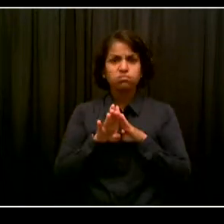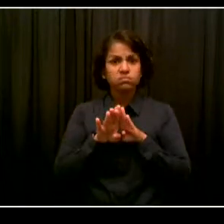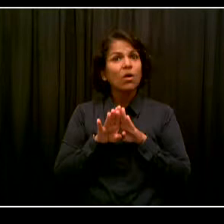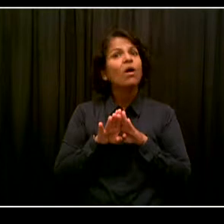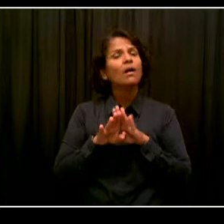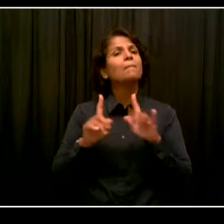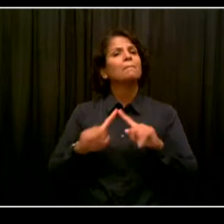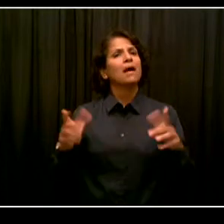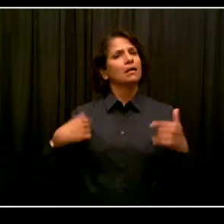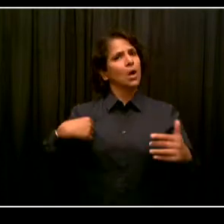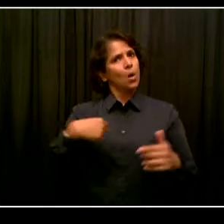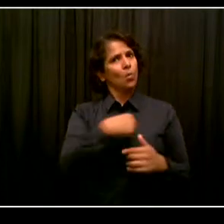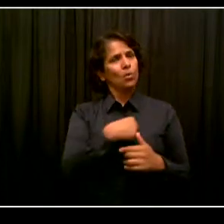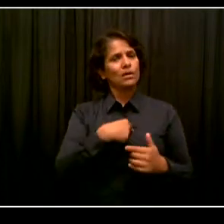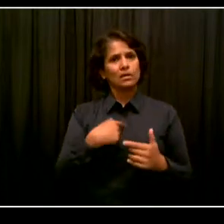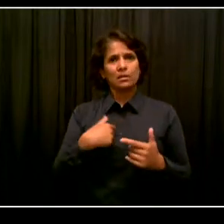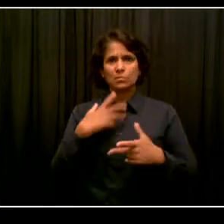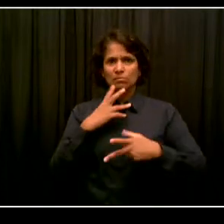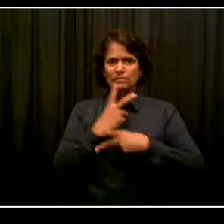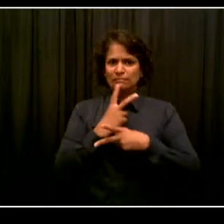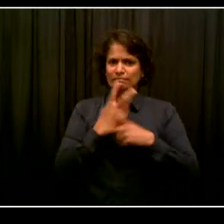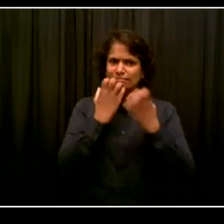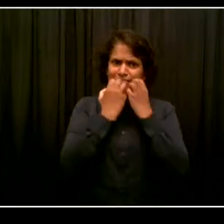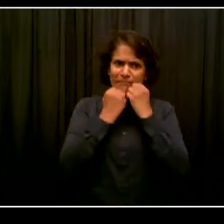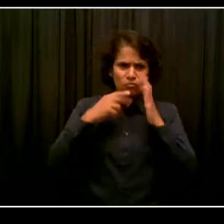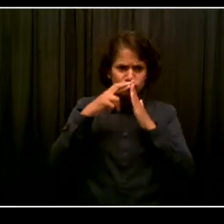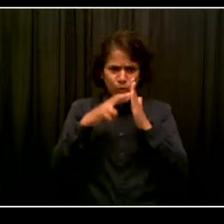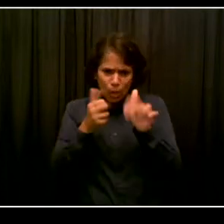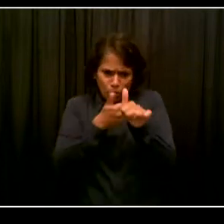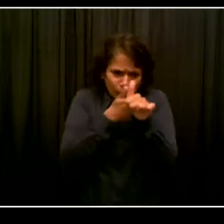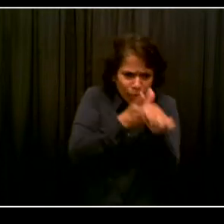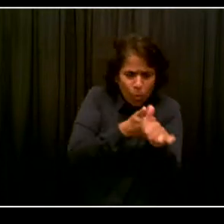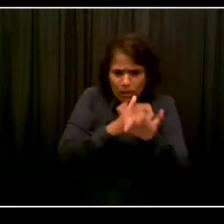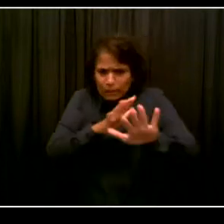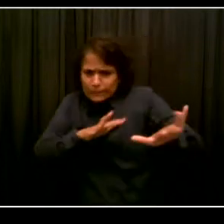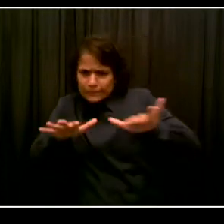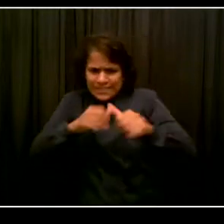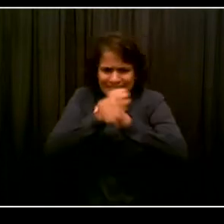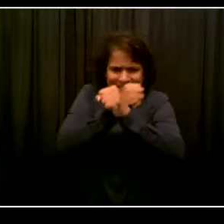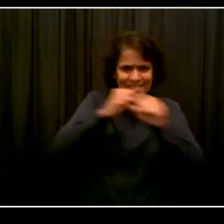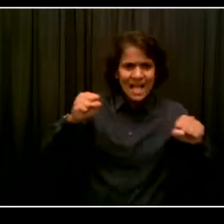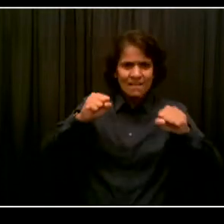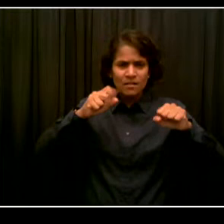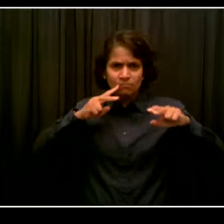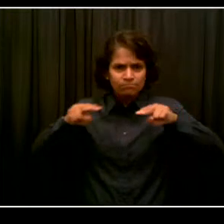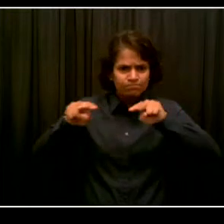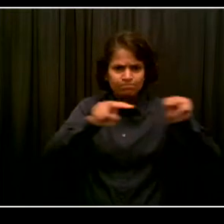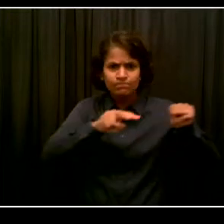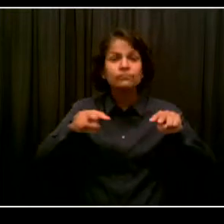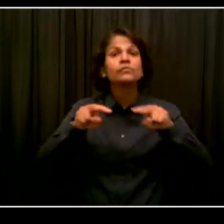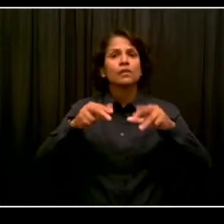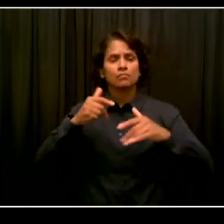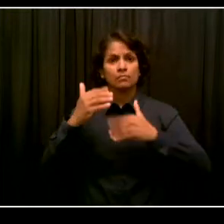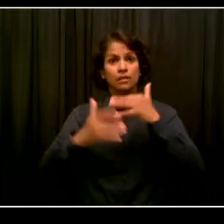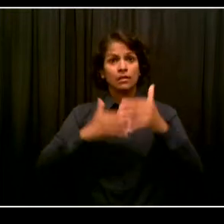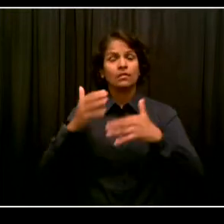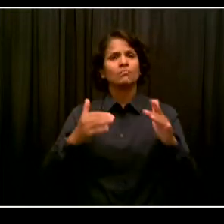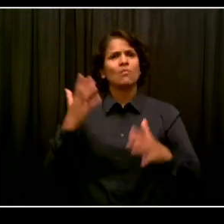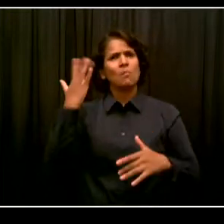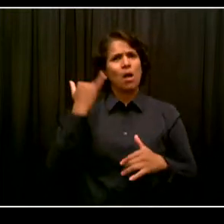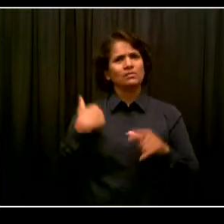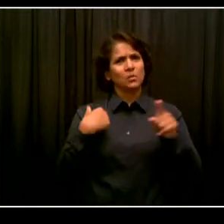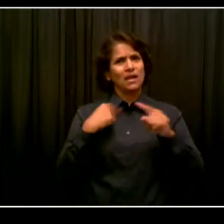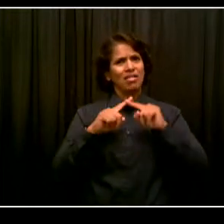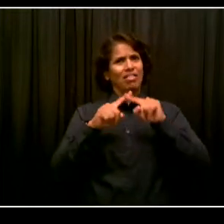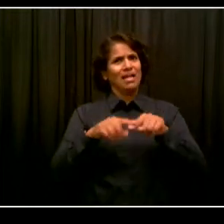business depends heavily on both tourists, commuters, and business people. We look forward to having everybody come back to the